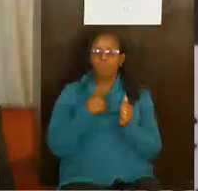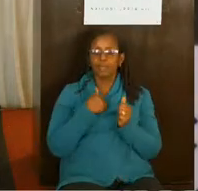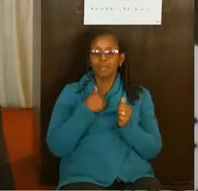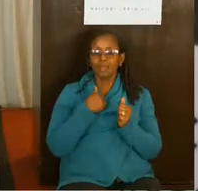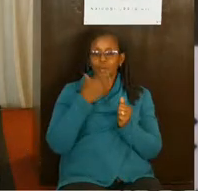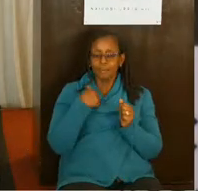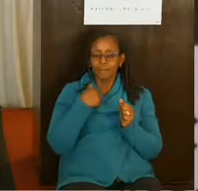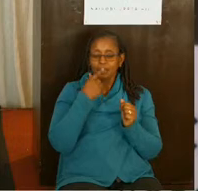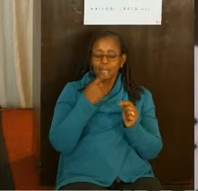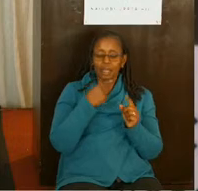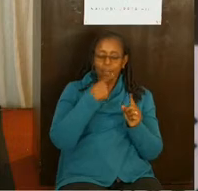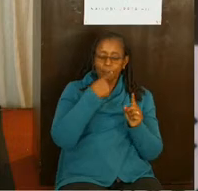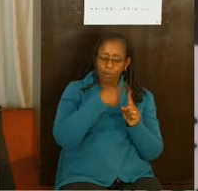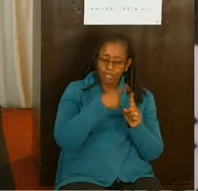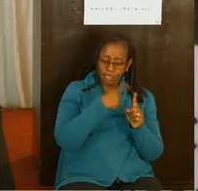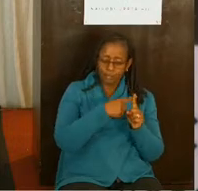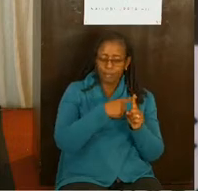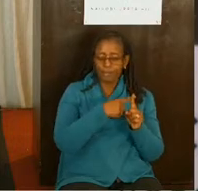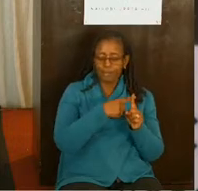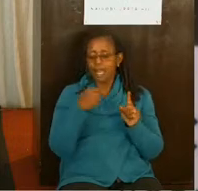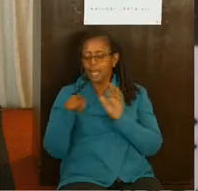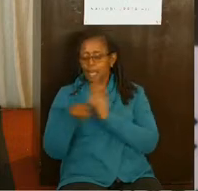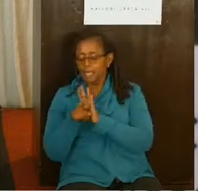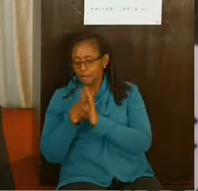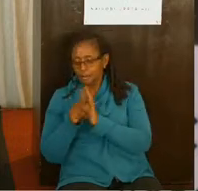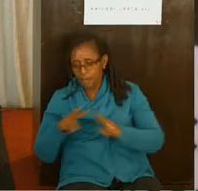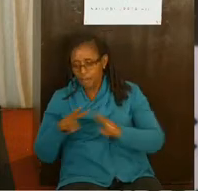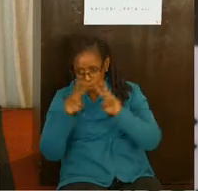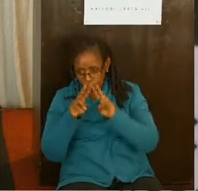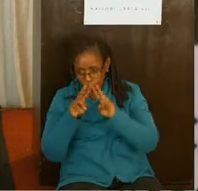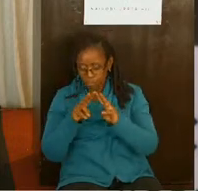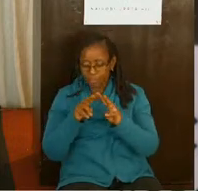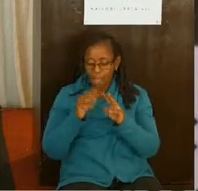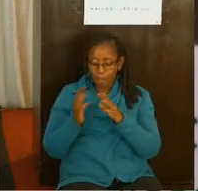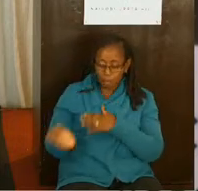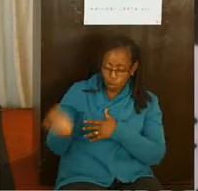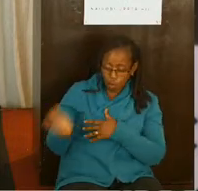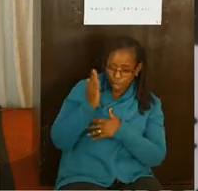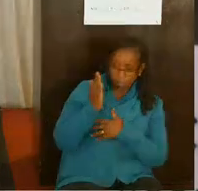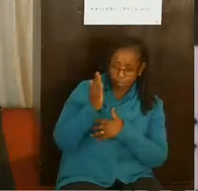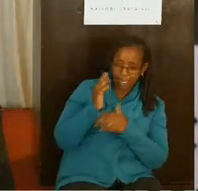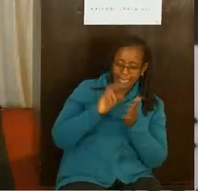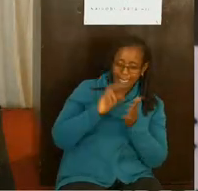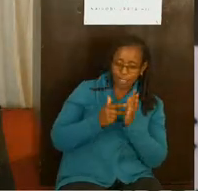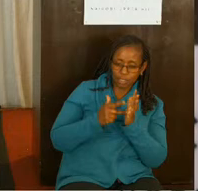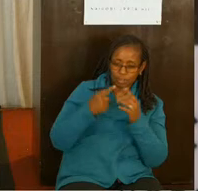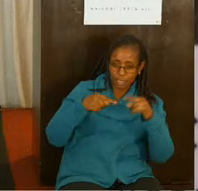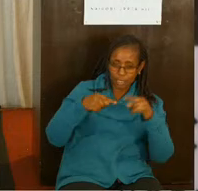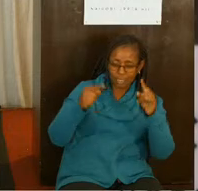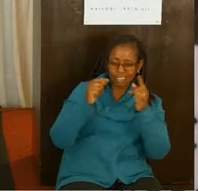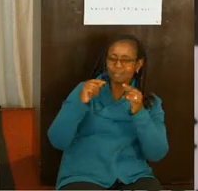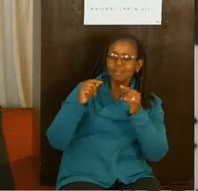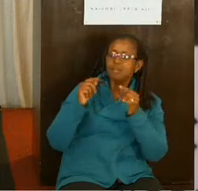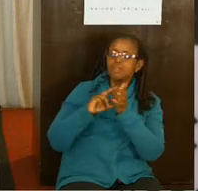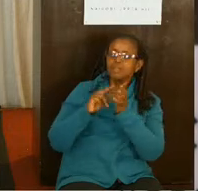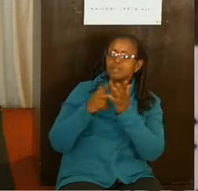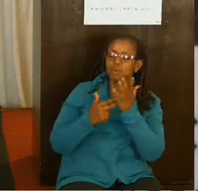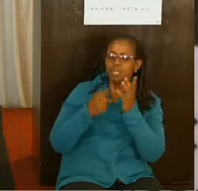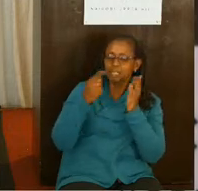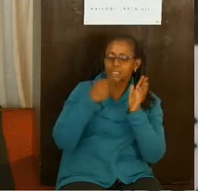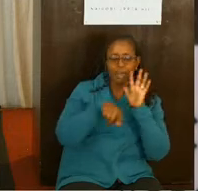and negative values what we heard in the morning about our definition of success to me that's a negative value